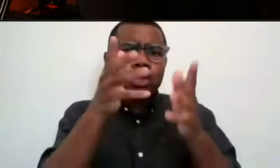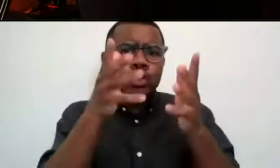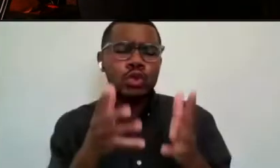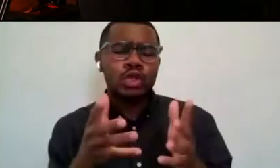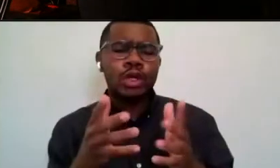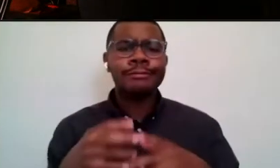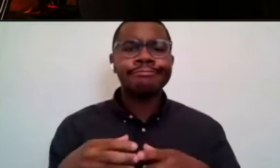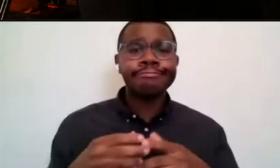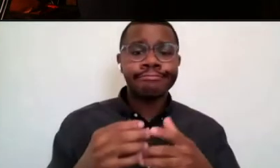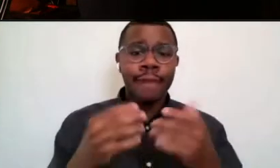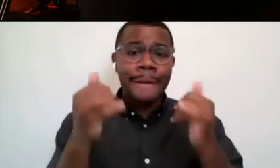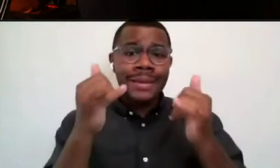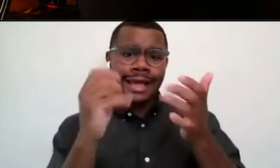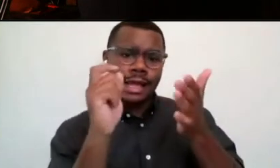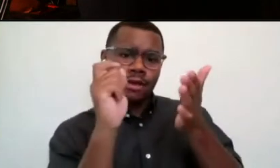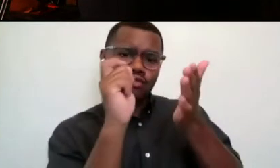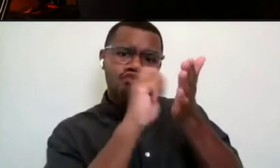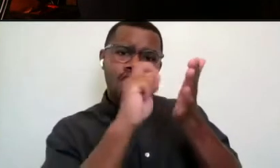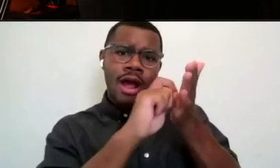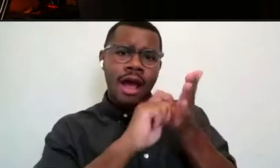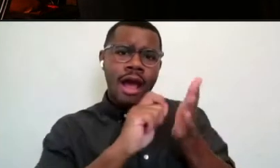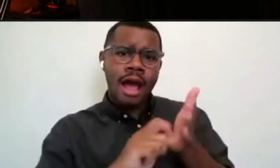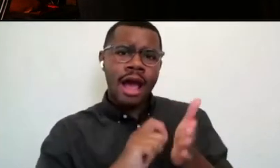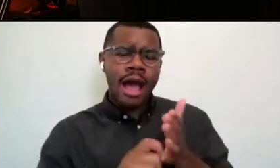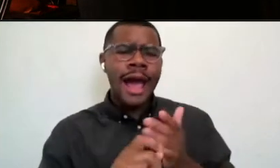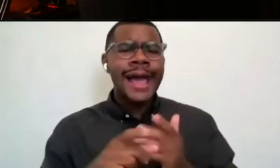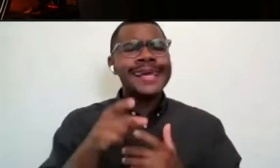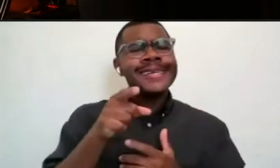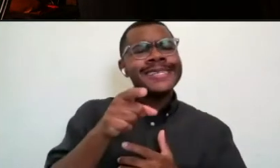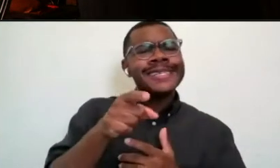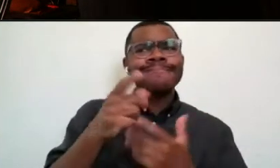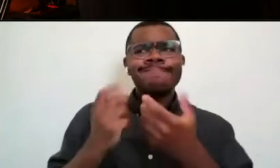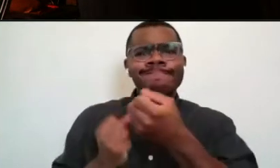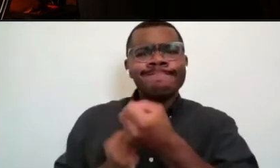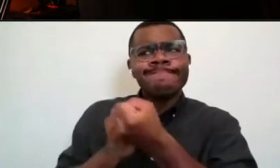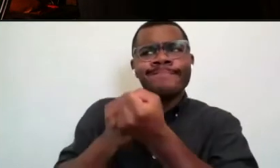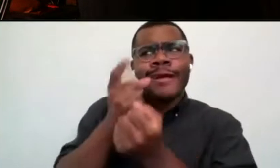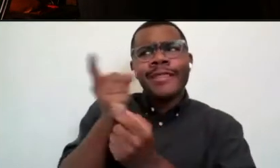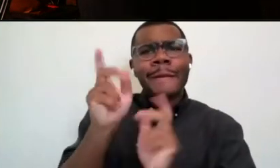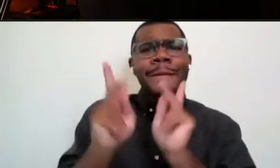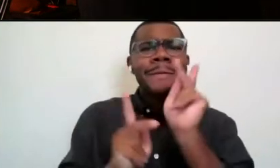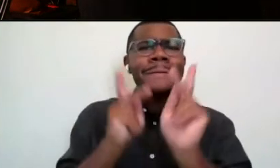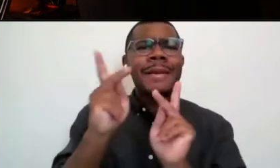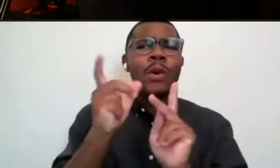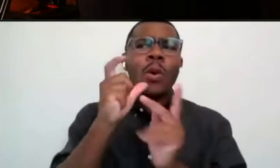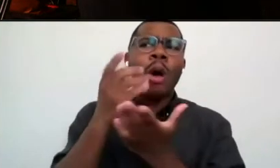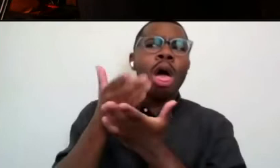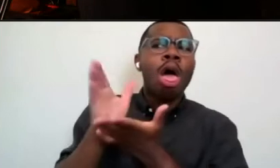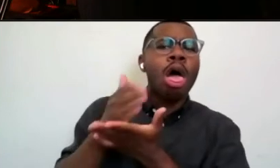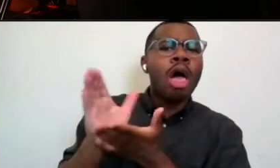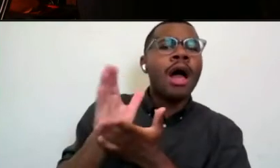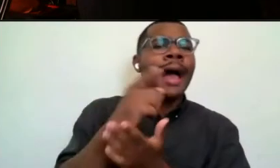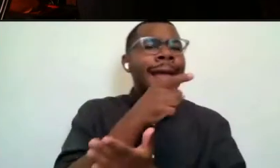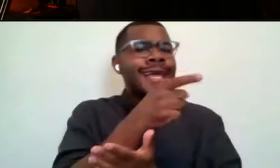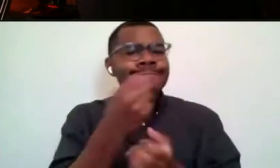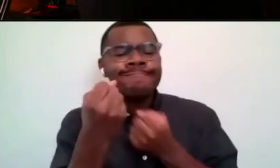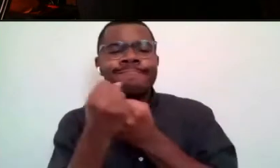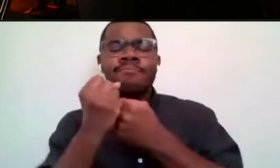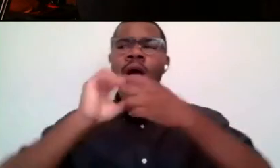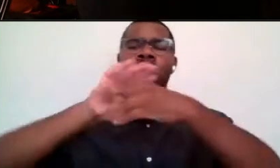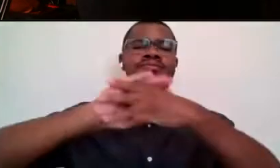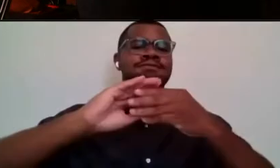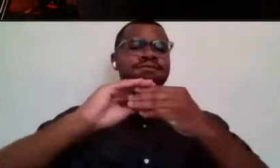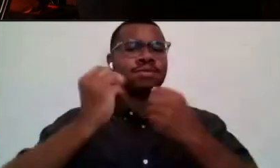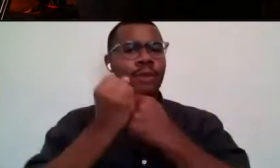years amplifying the voices of marginalized people and communities. He brings with him an extensive background working